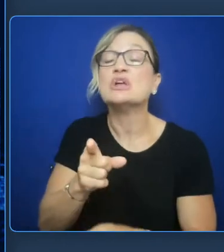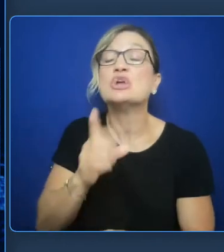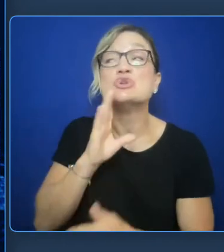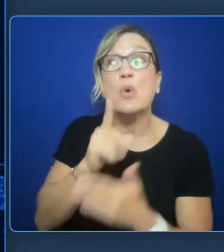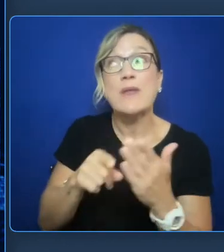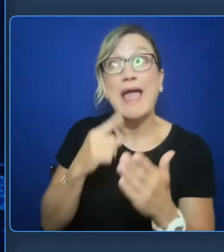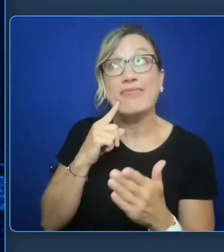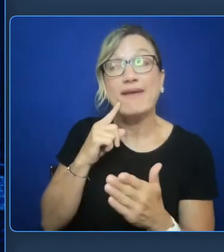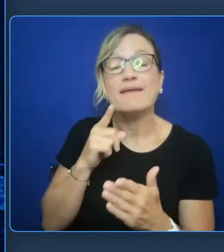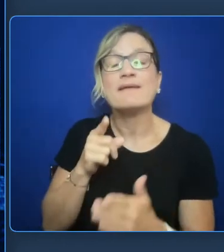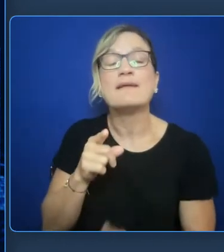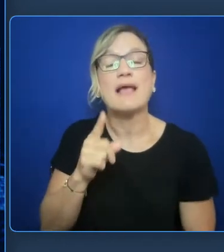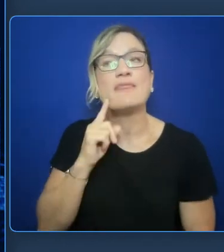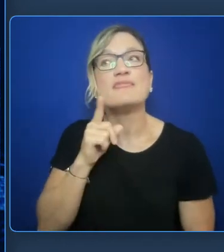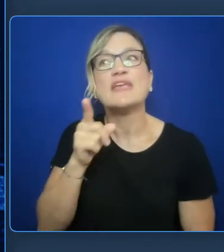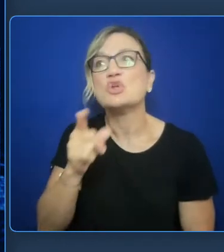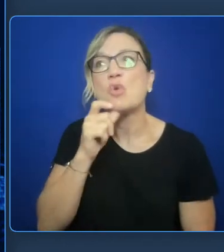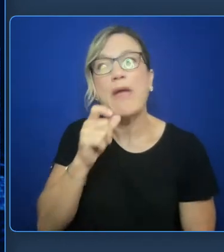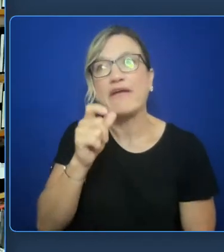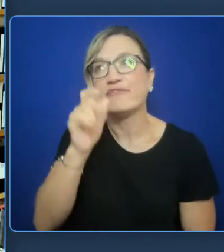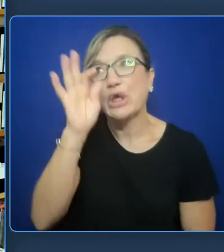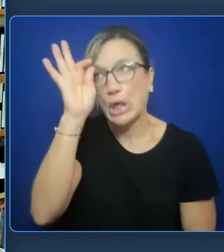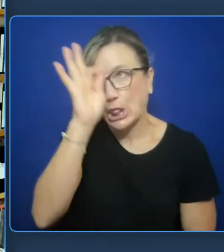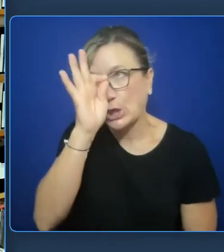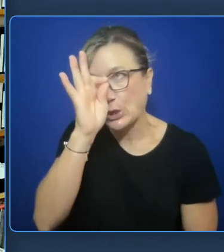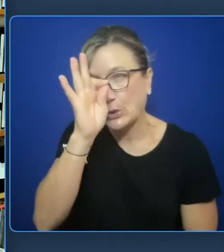Tim? I think you don't have a clue